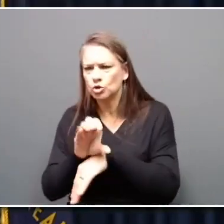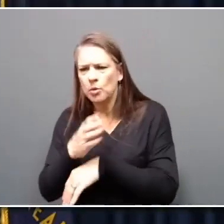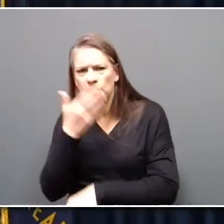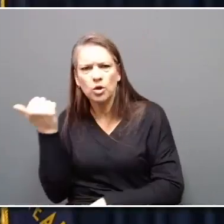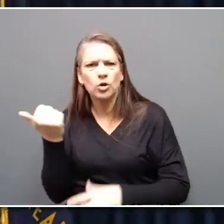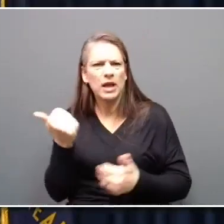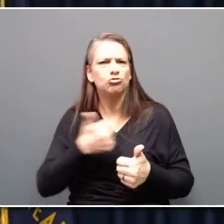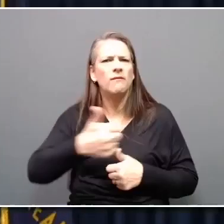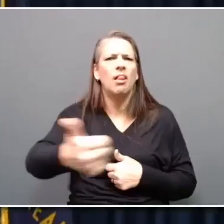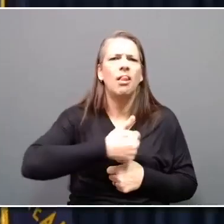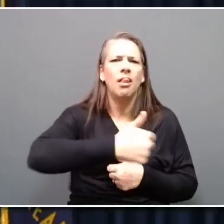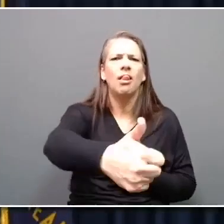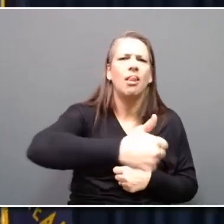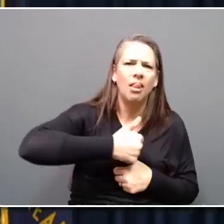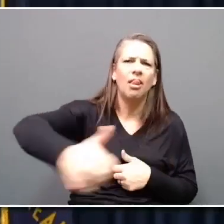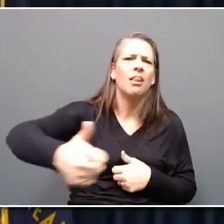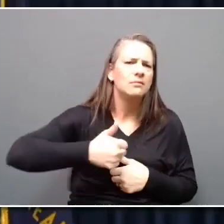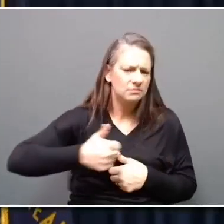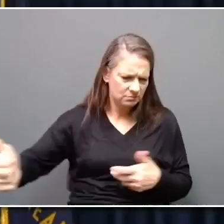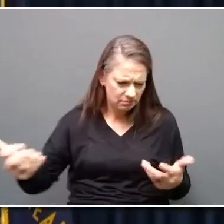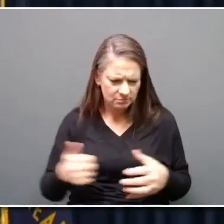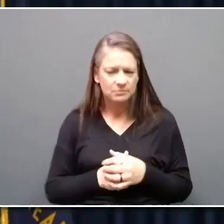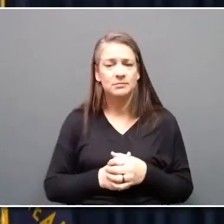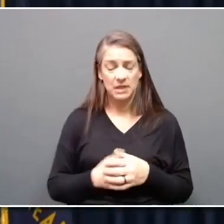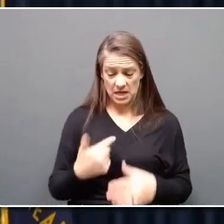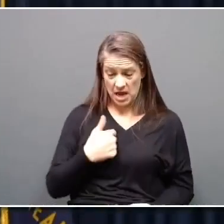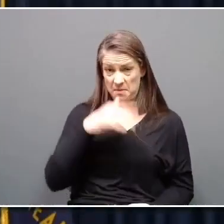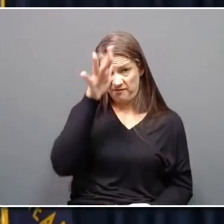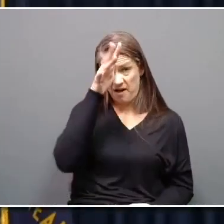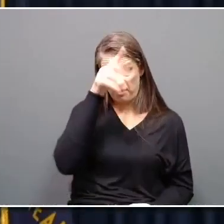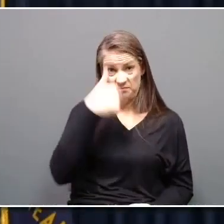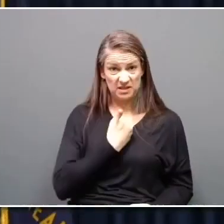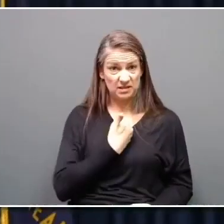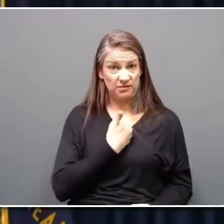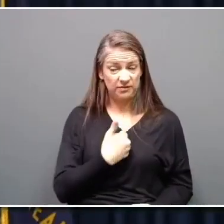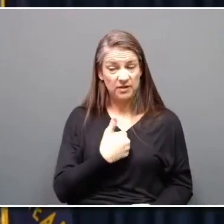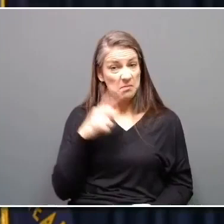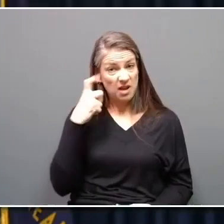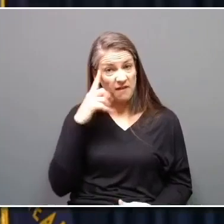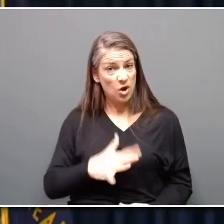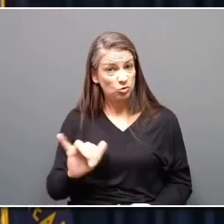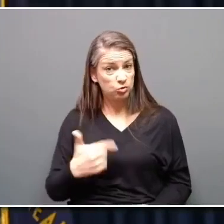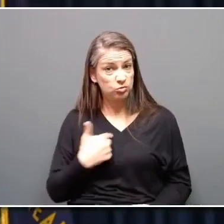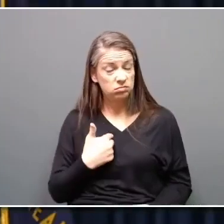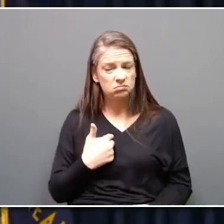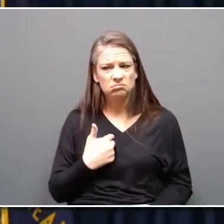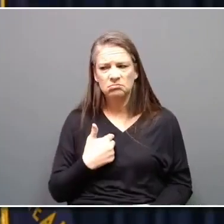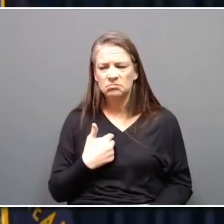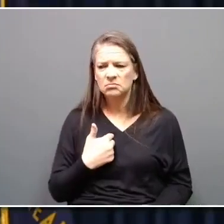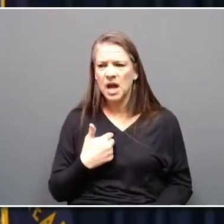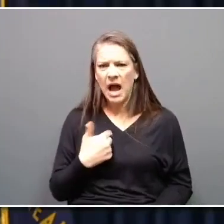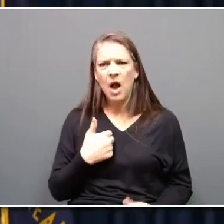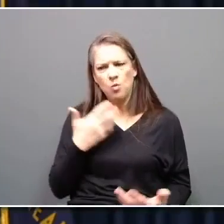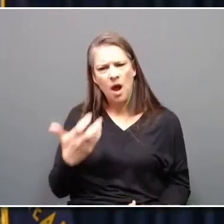think about each morning. As a dad and as governor, making investments that help our families get to where they're going safely